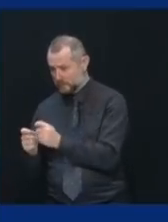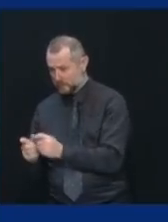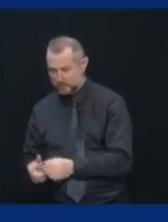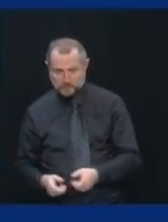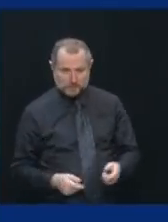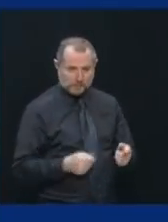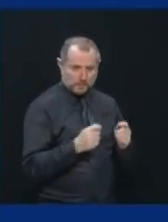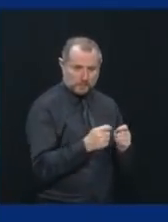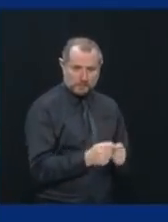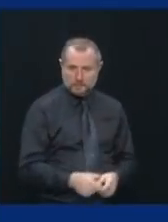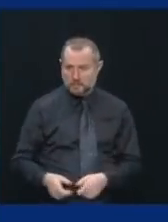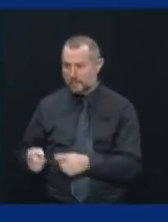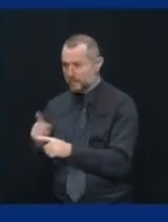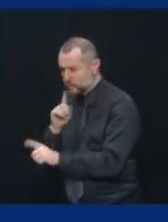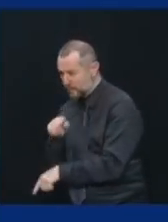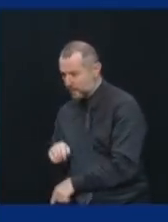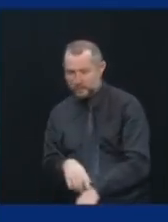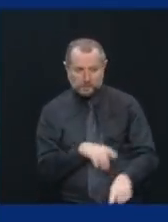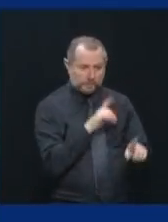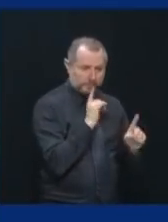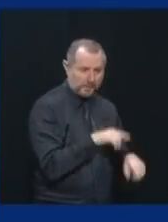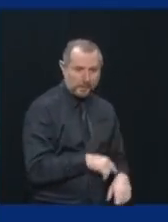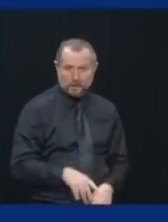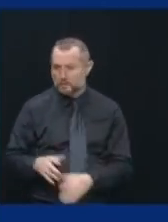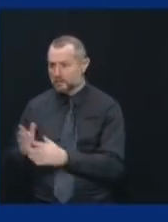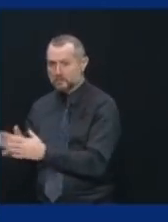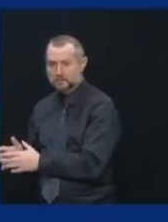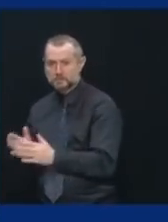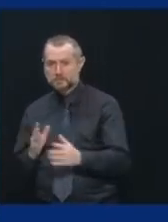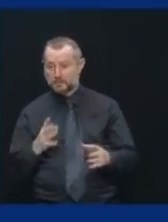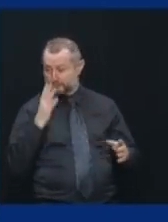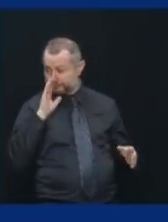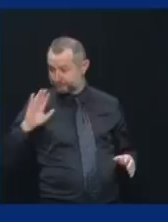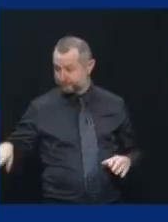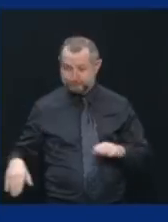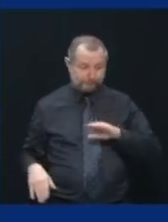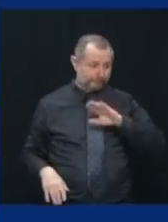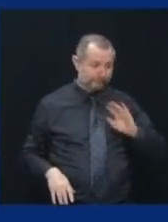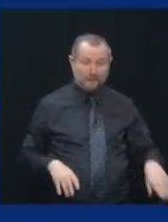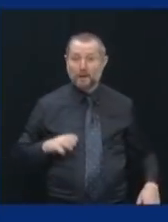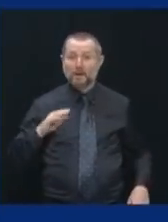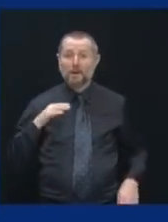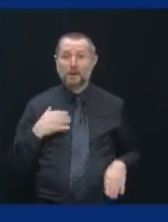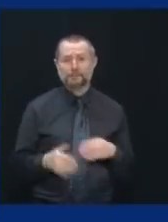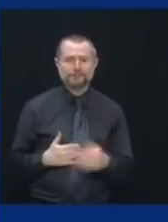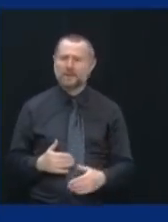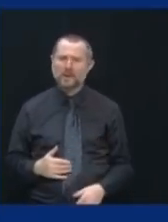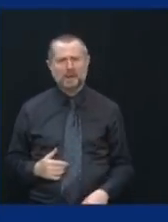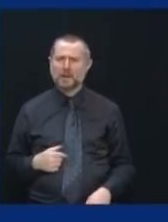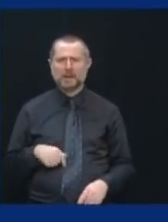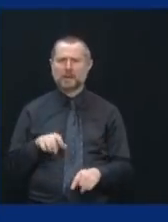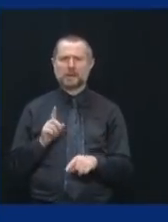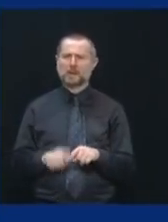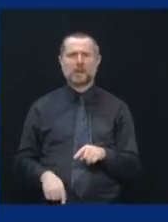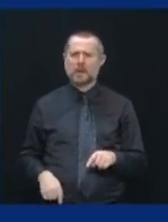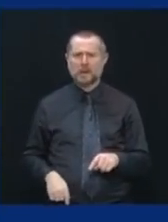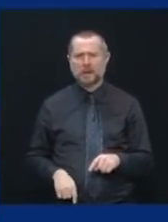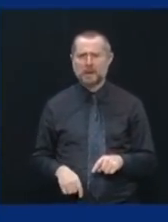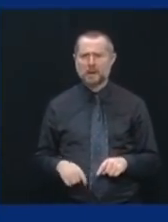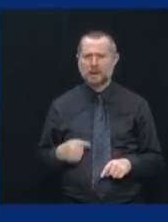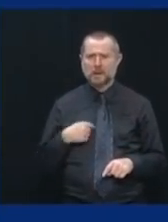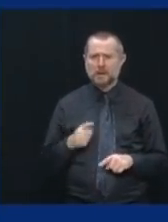change, you have to change. You are responding to variables outside of your